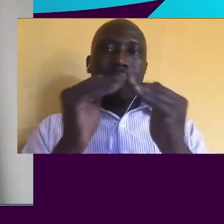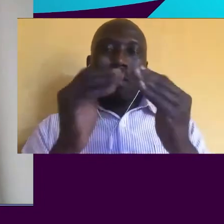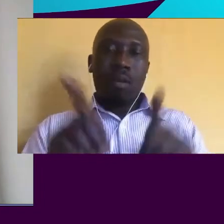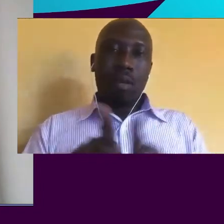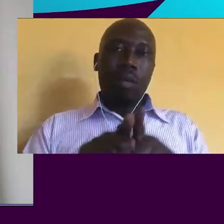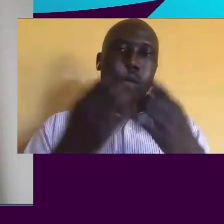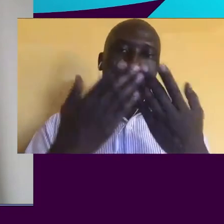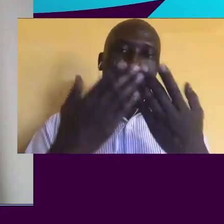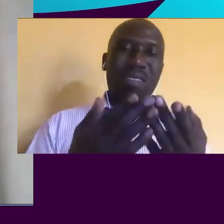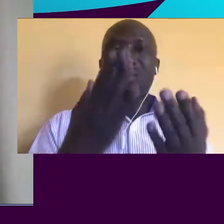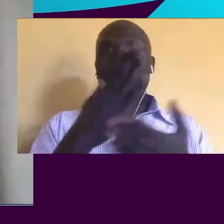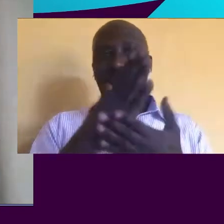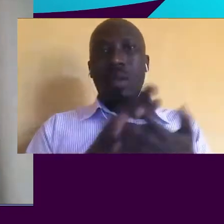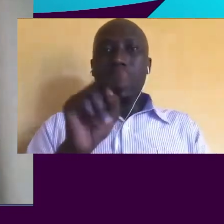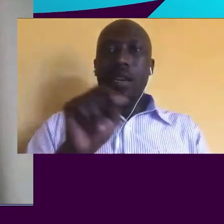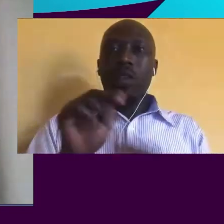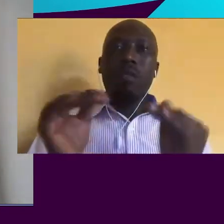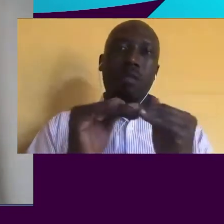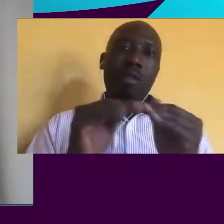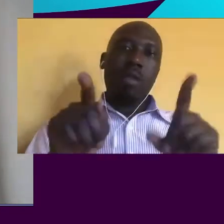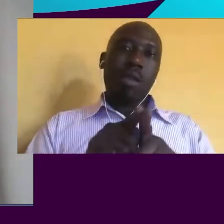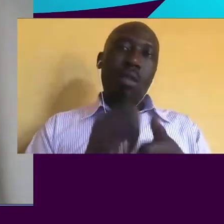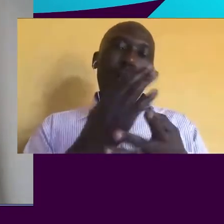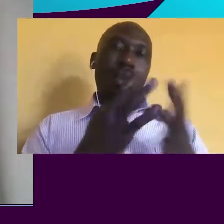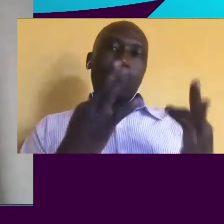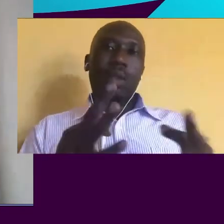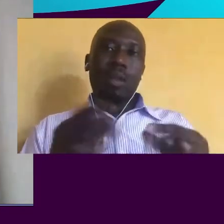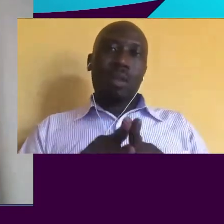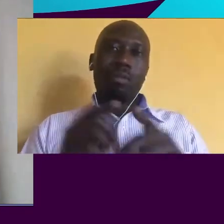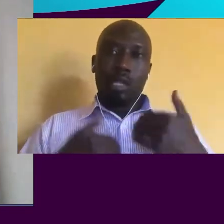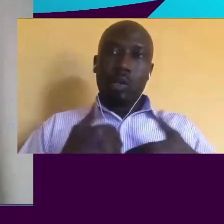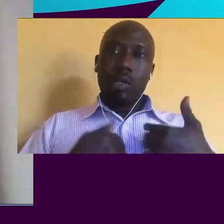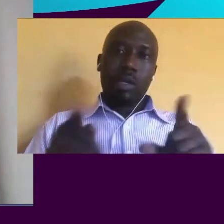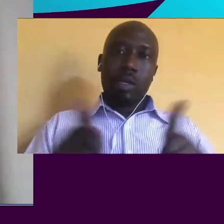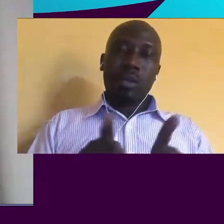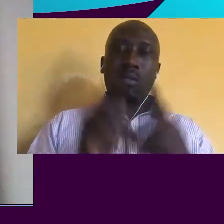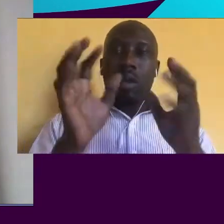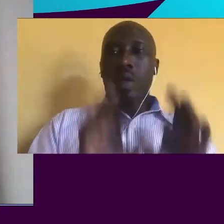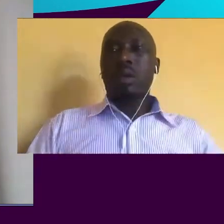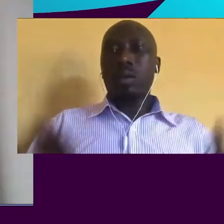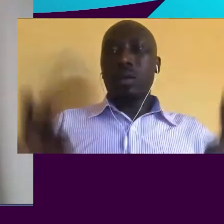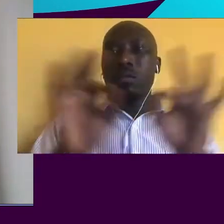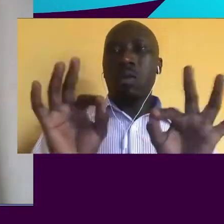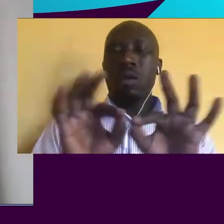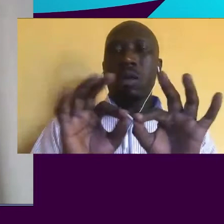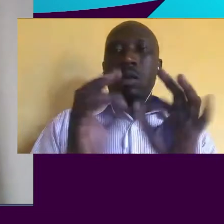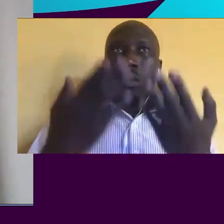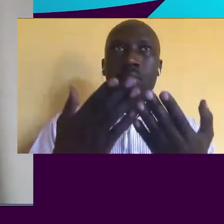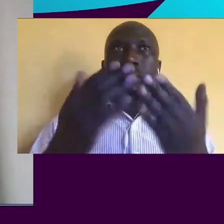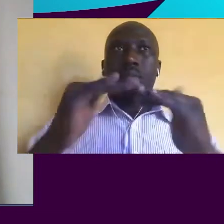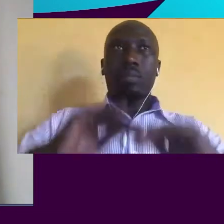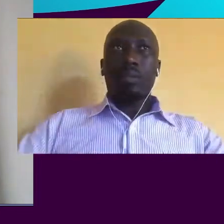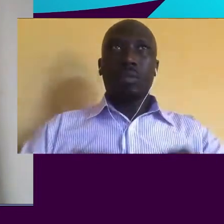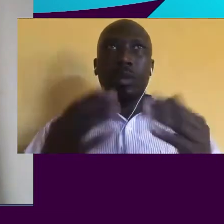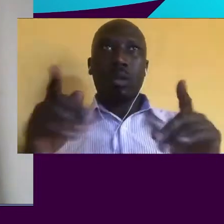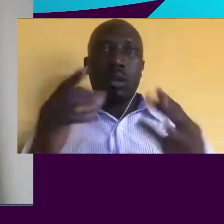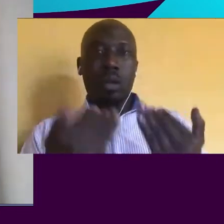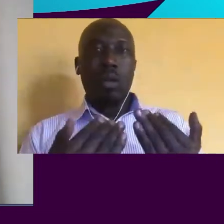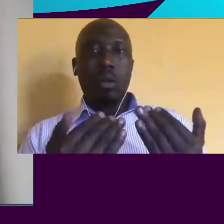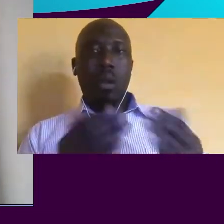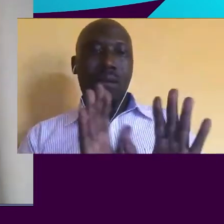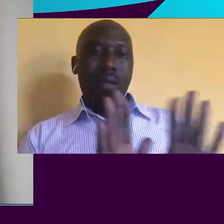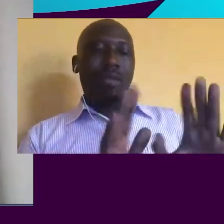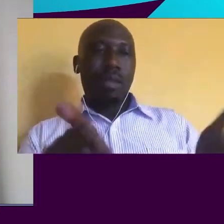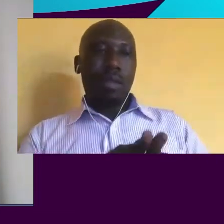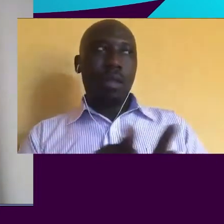that's really, really impressive and a great progression. So I'll leave it there.